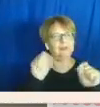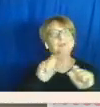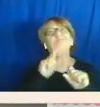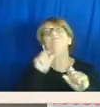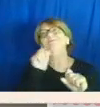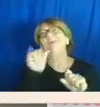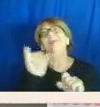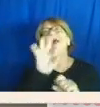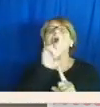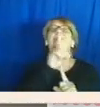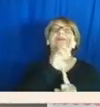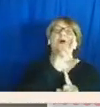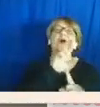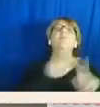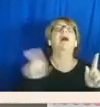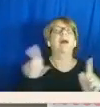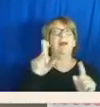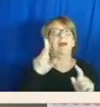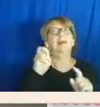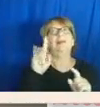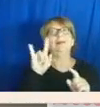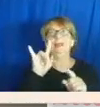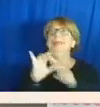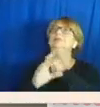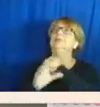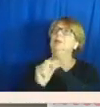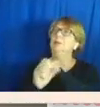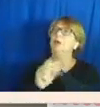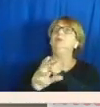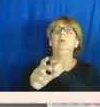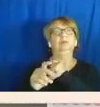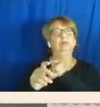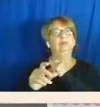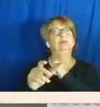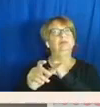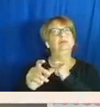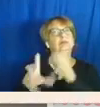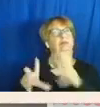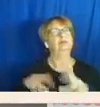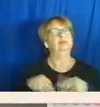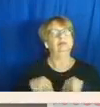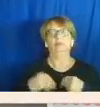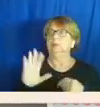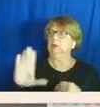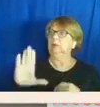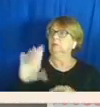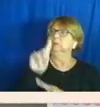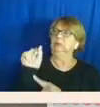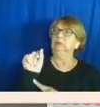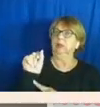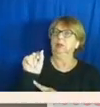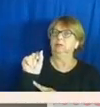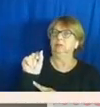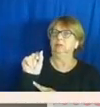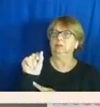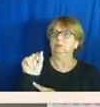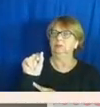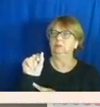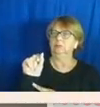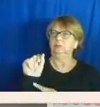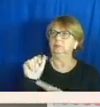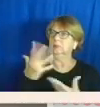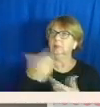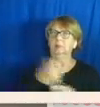actually did commercials embracing his disability as making a difference in his